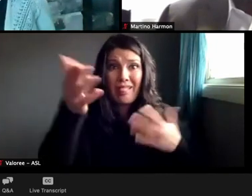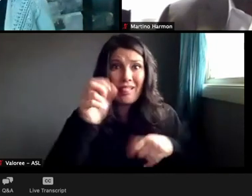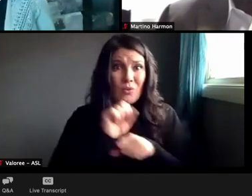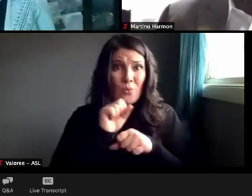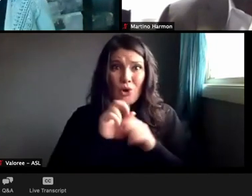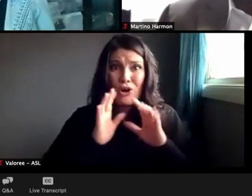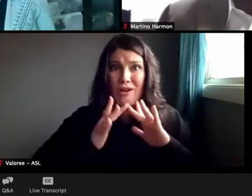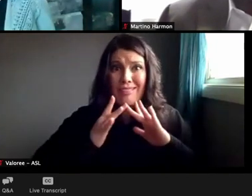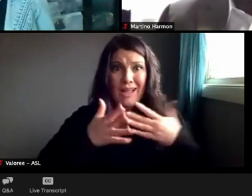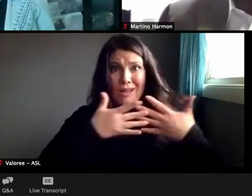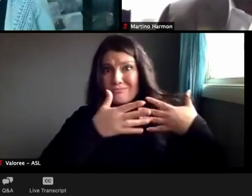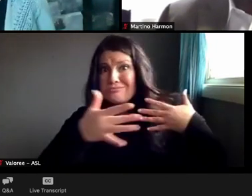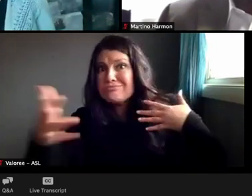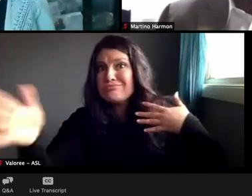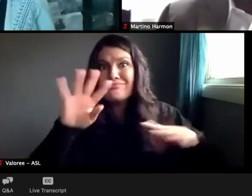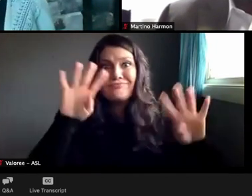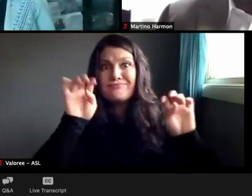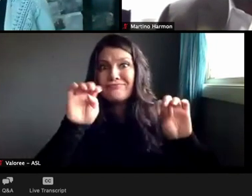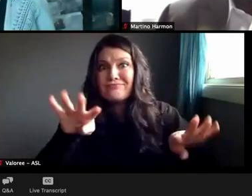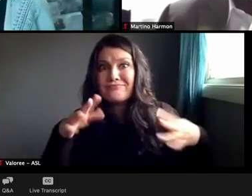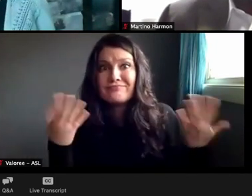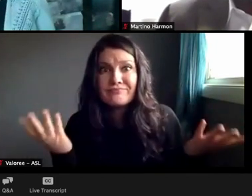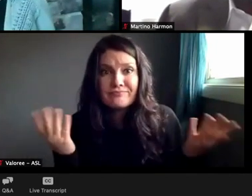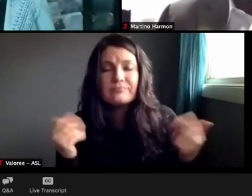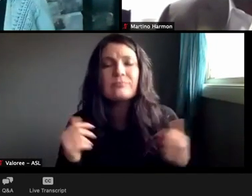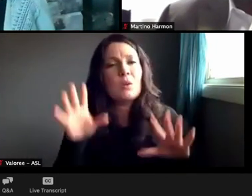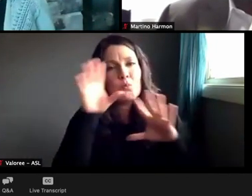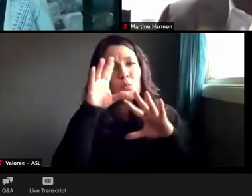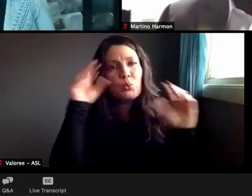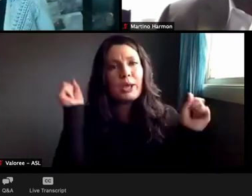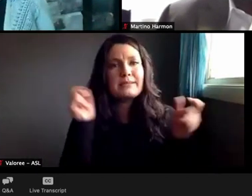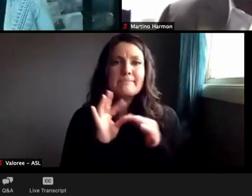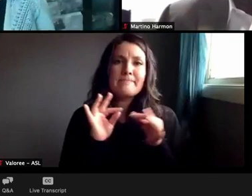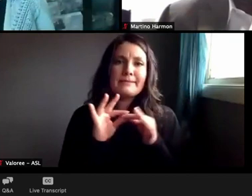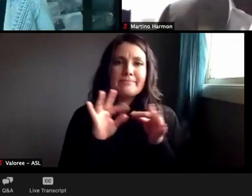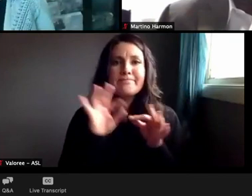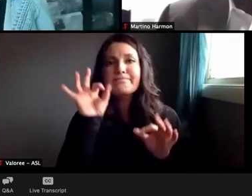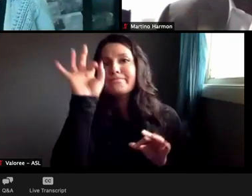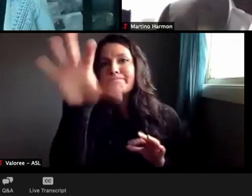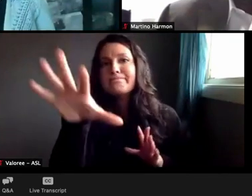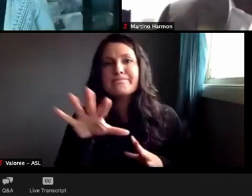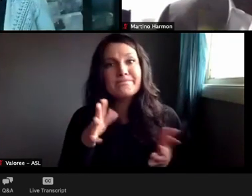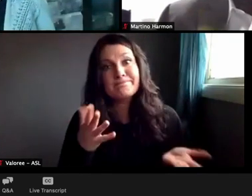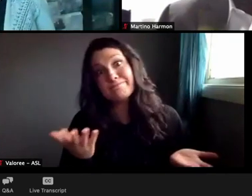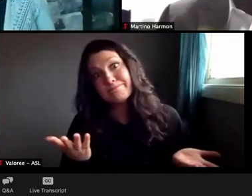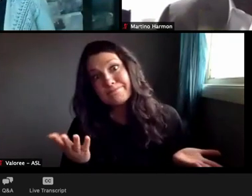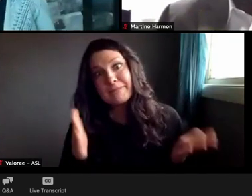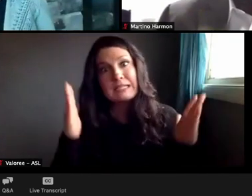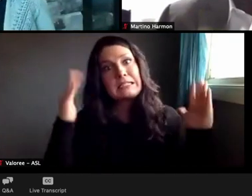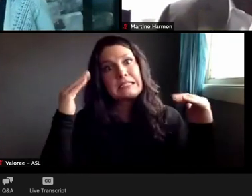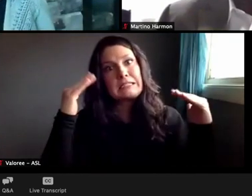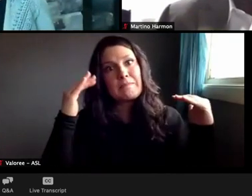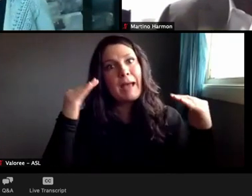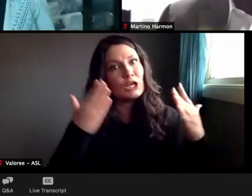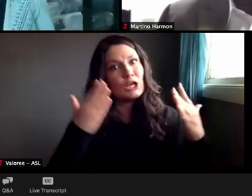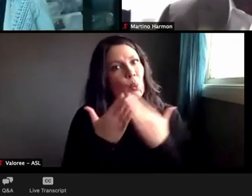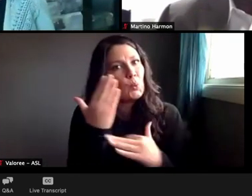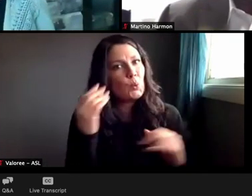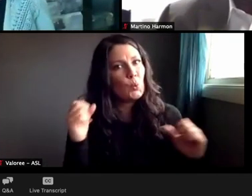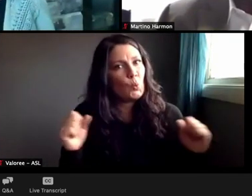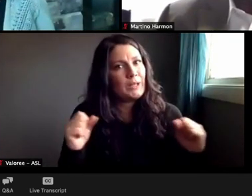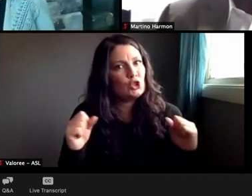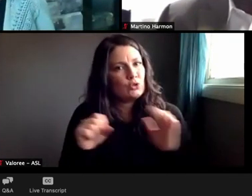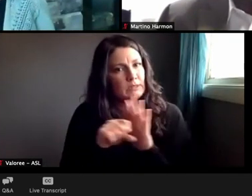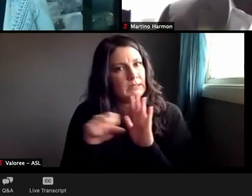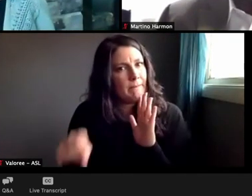president indicated in some prior messaging, we should expect to work remotely through at least the end of the winter semester.